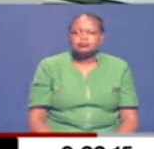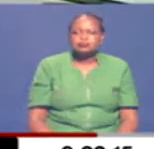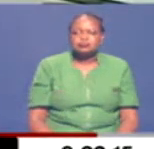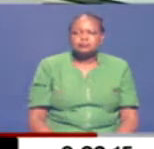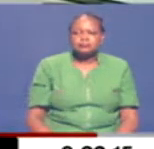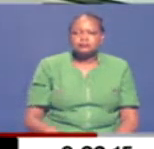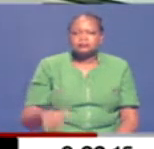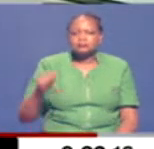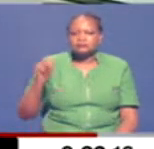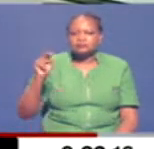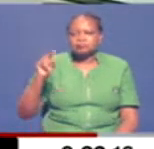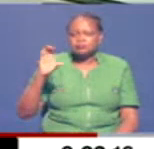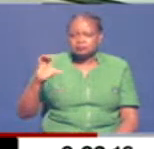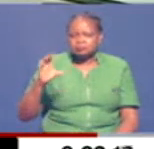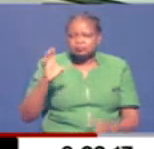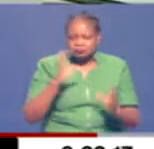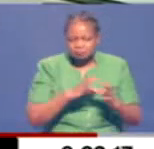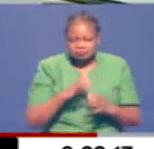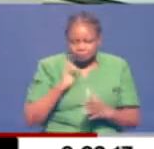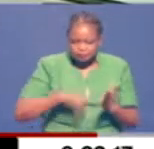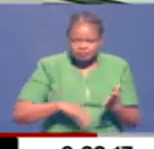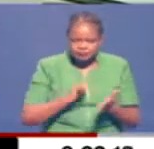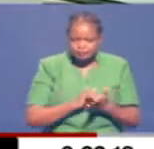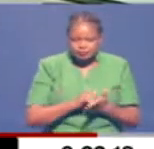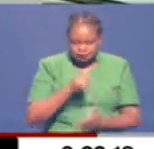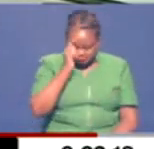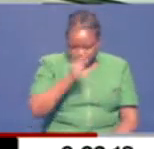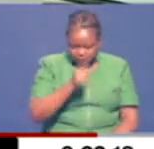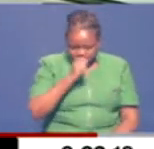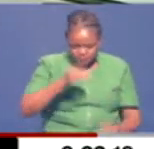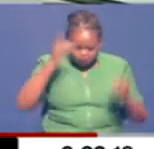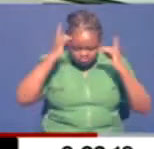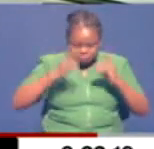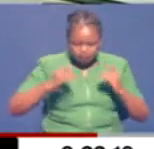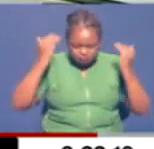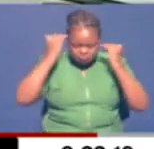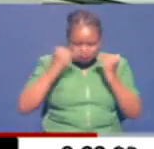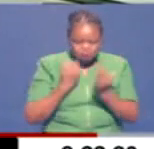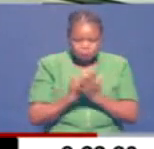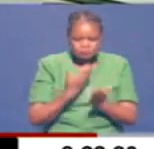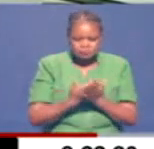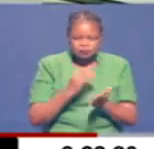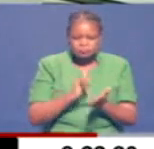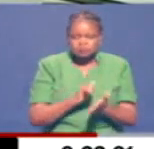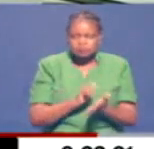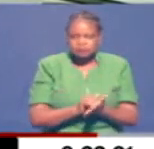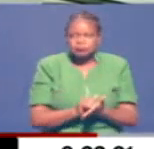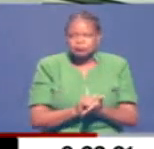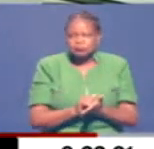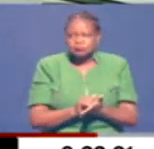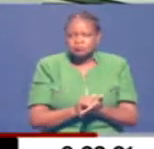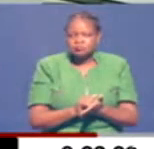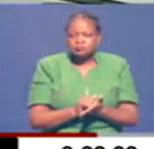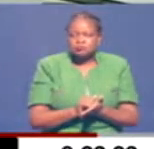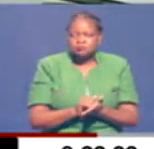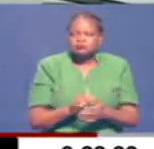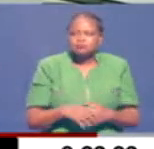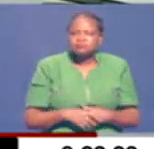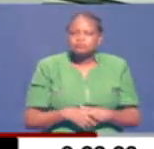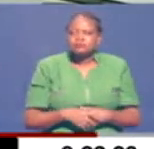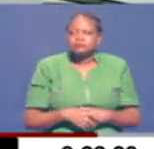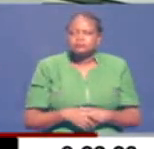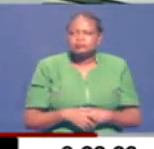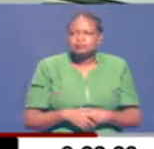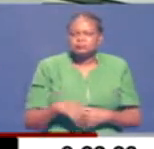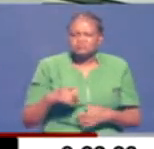Mani National Congress Party leader Musalia Mudavadi now says he respects the ruling by the Court of Appeal that has thrown out the BBI process. Mudavadi, however, says the process can